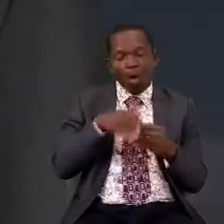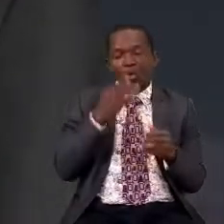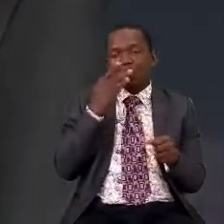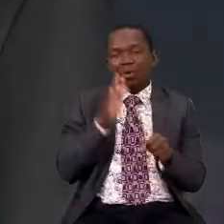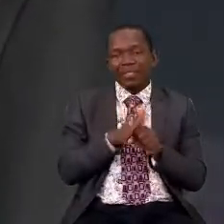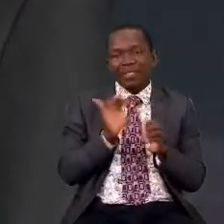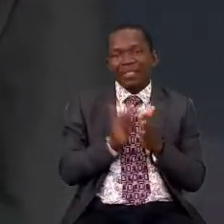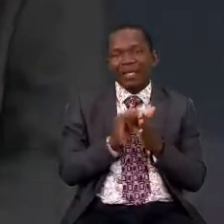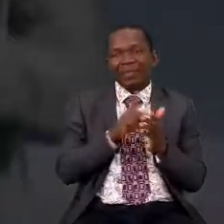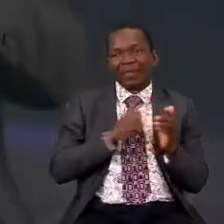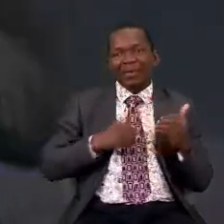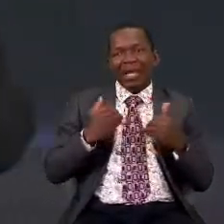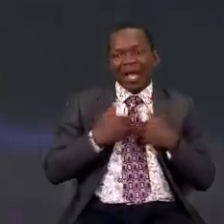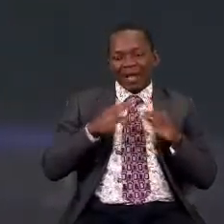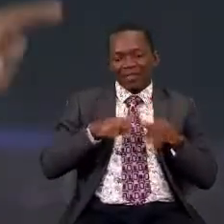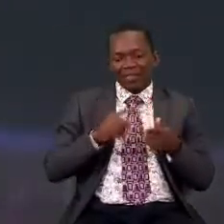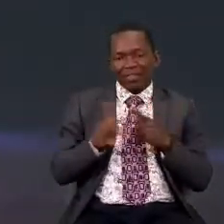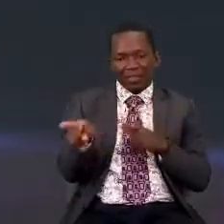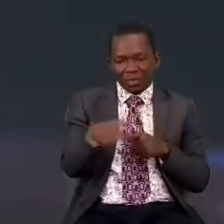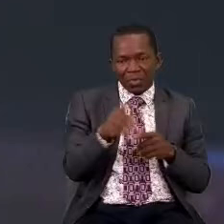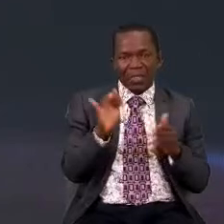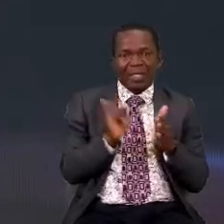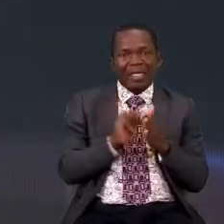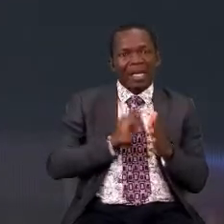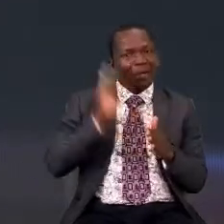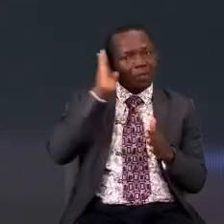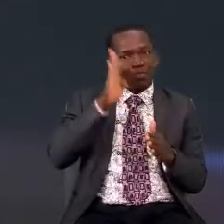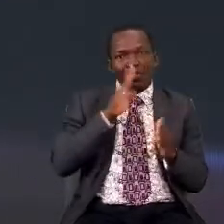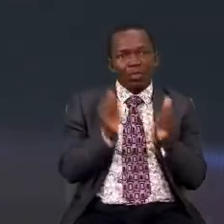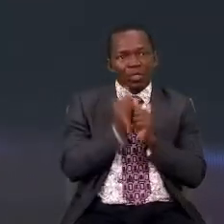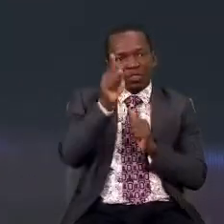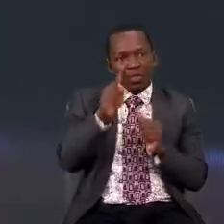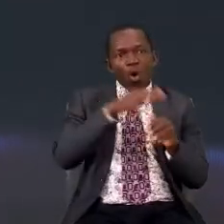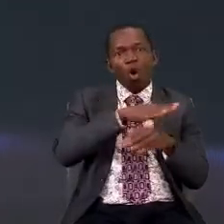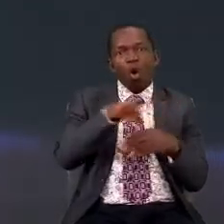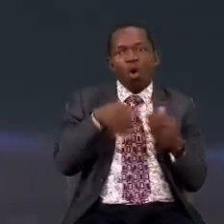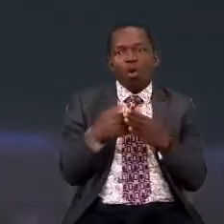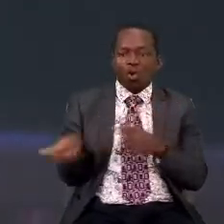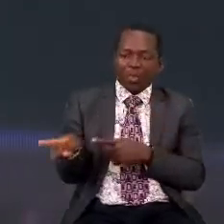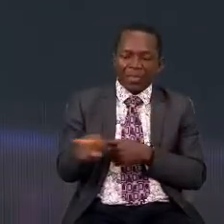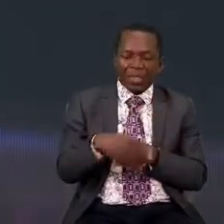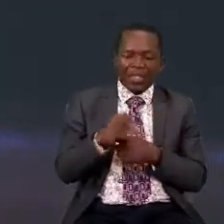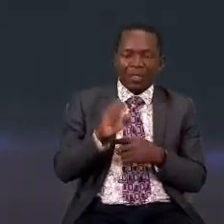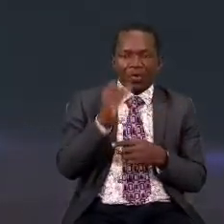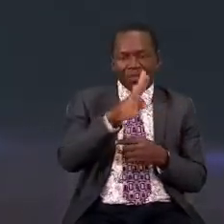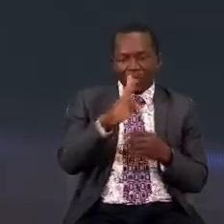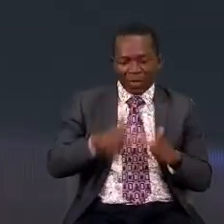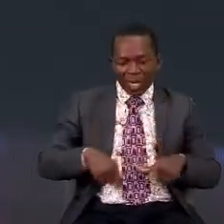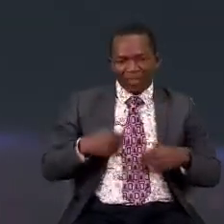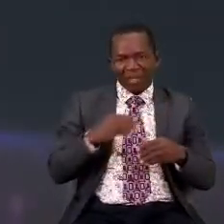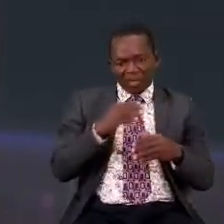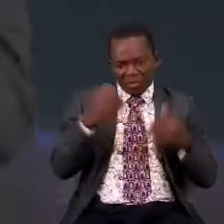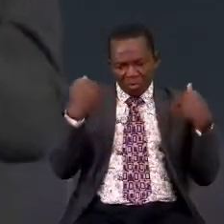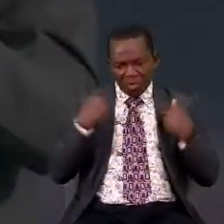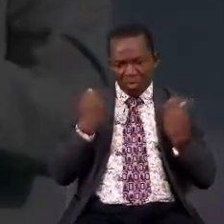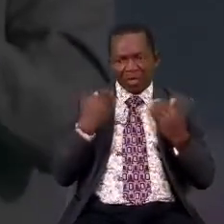old age, aged, he said, no man shall be able to stand before thee all the days of